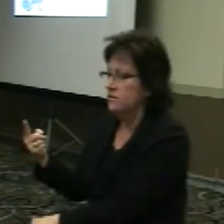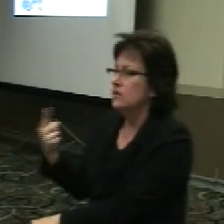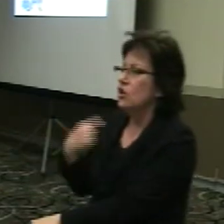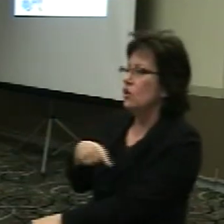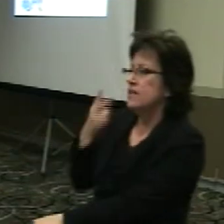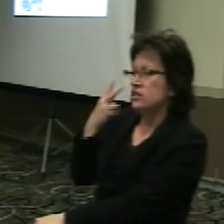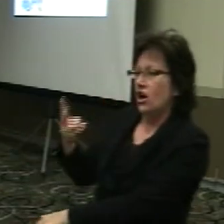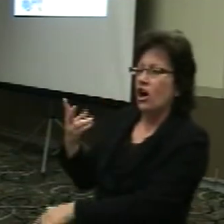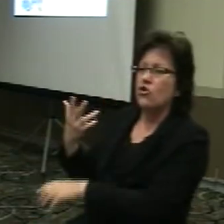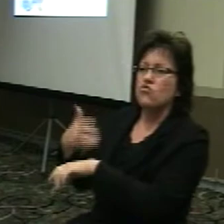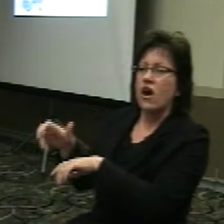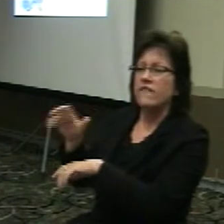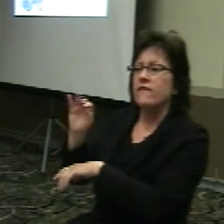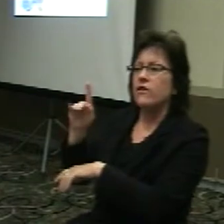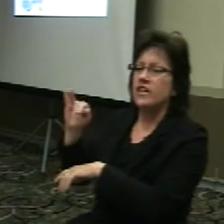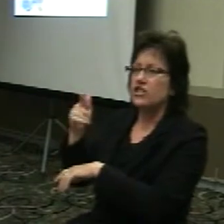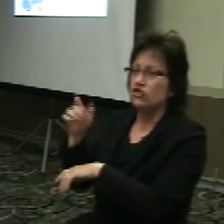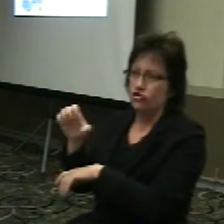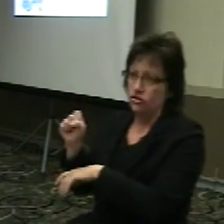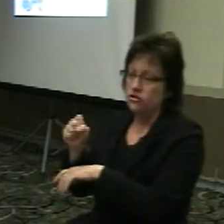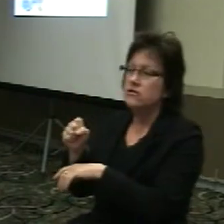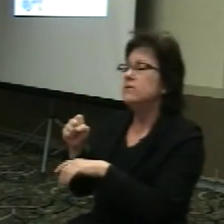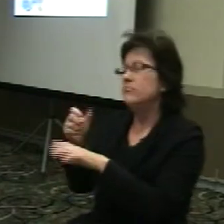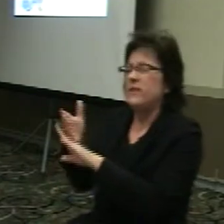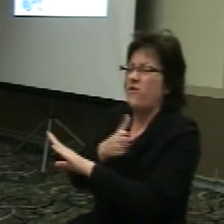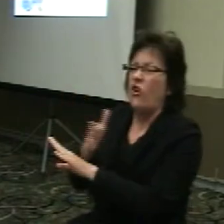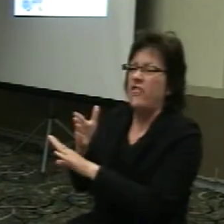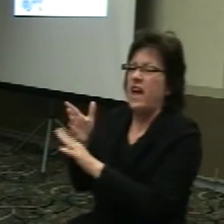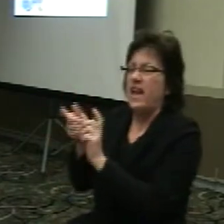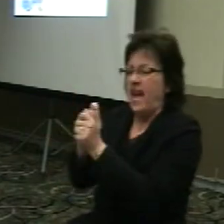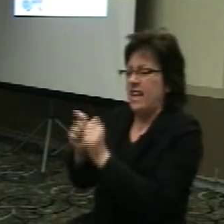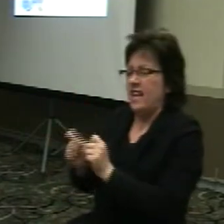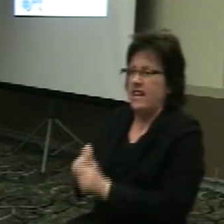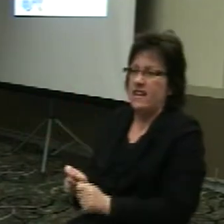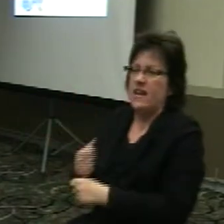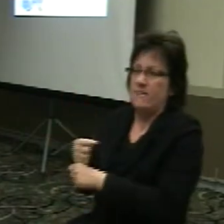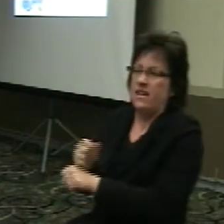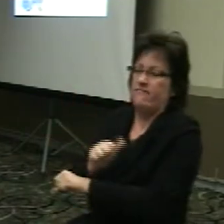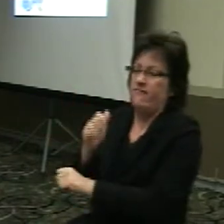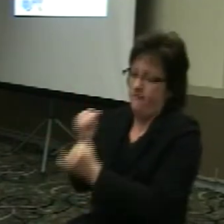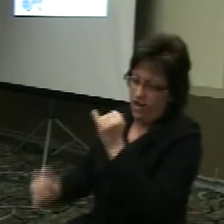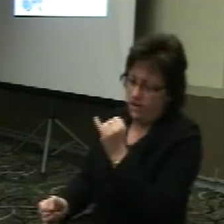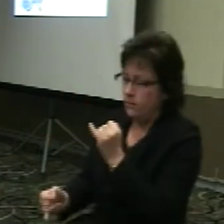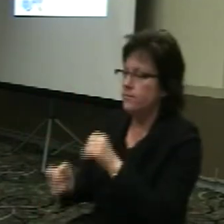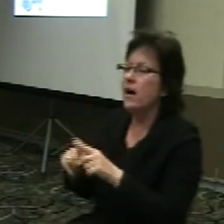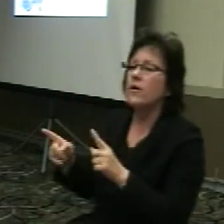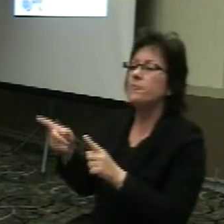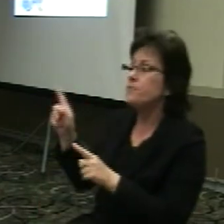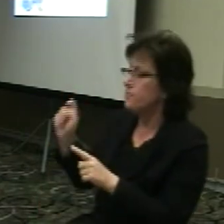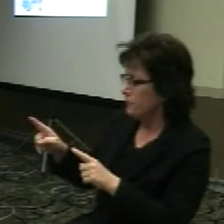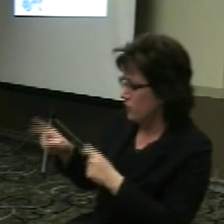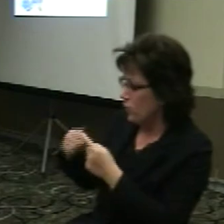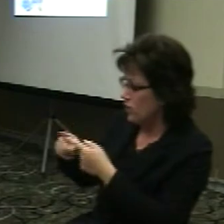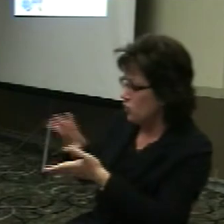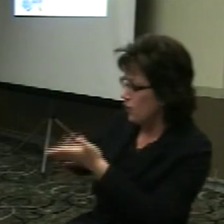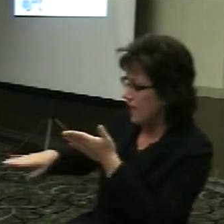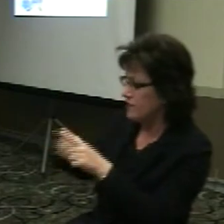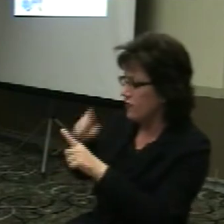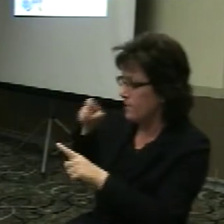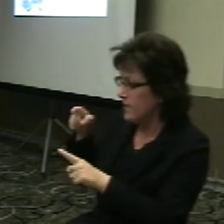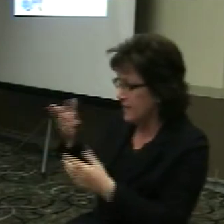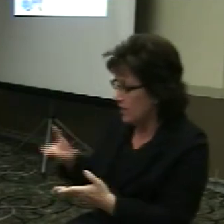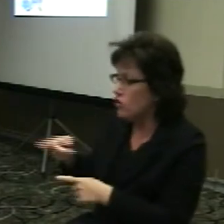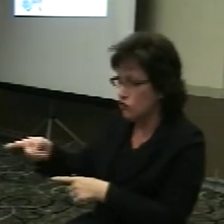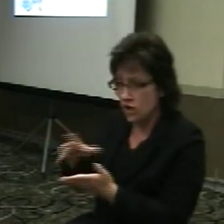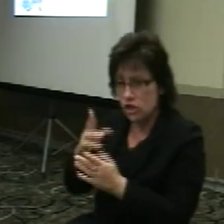saw the rough footage before it was edited. And at one point, one of the people asked this kid, when you get released from here, are you going to use